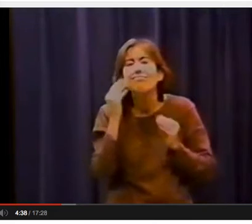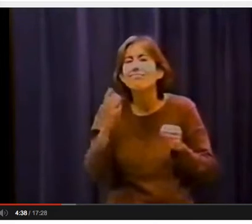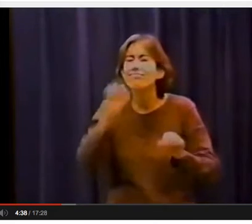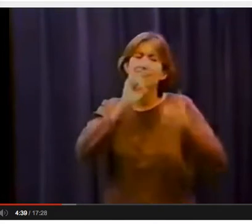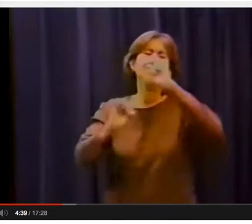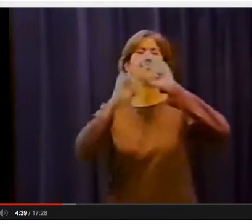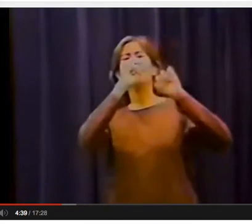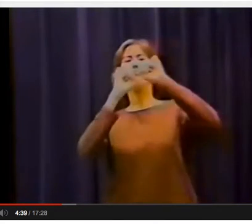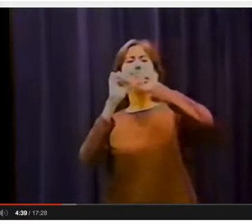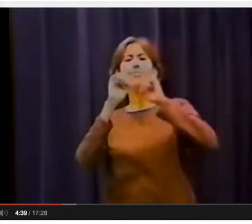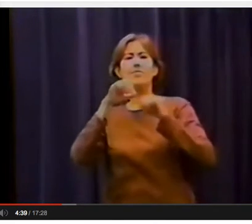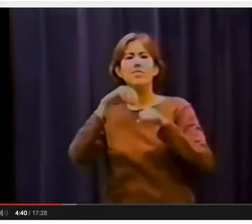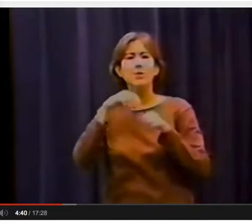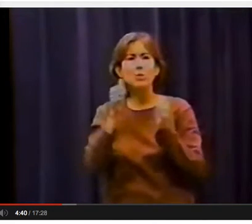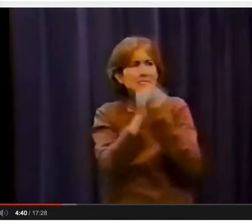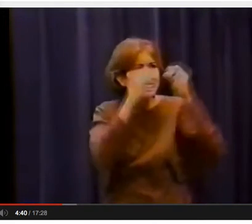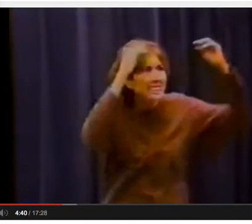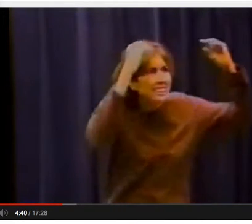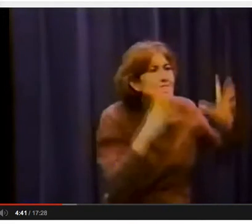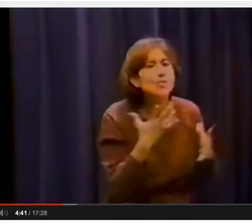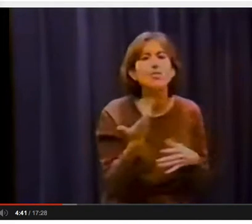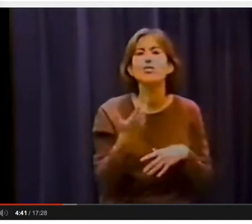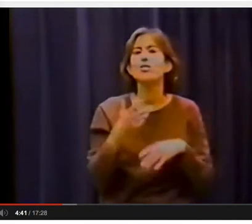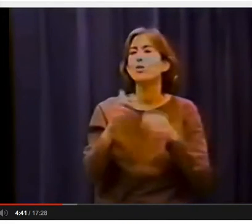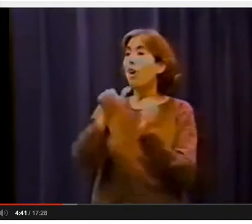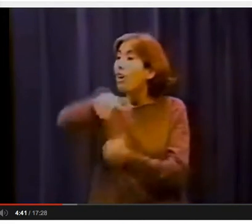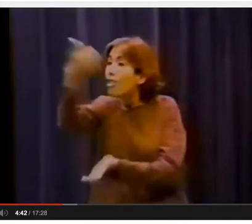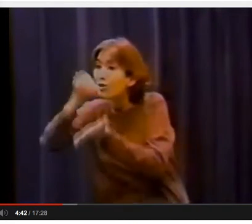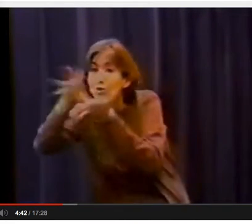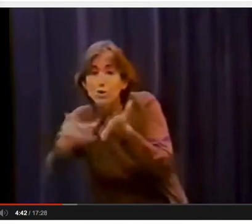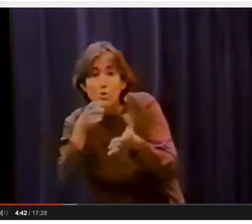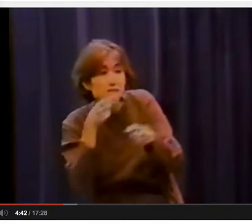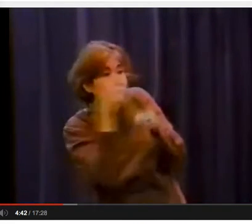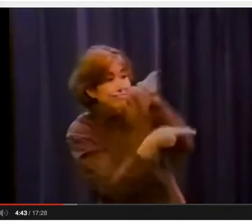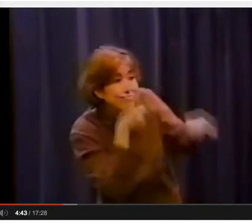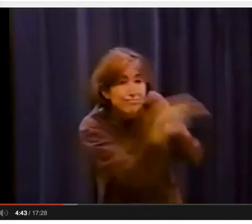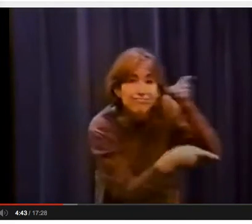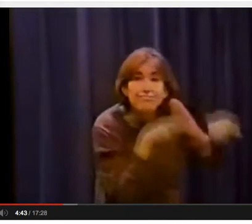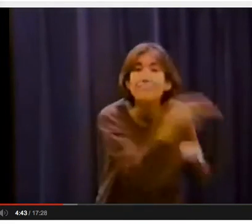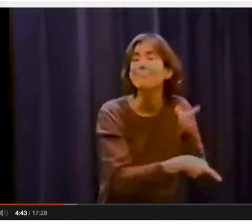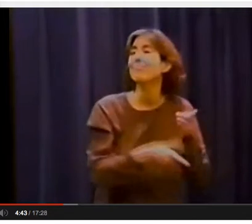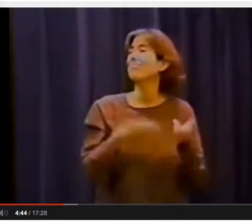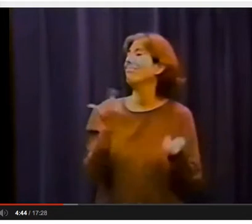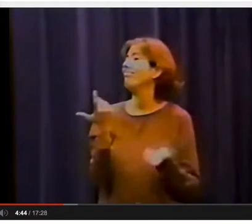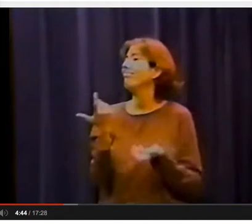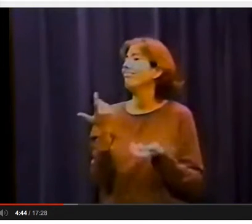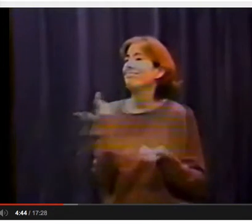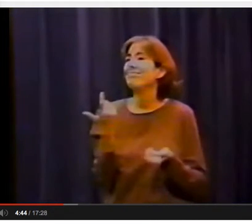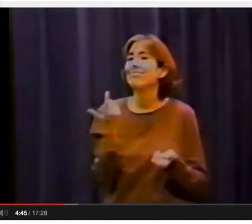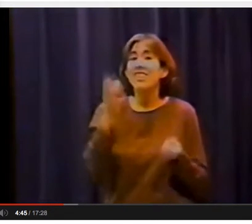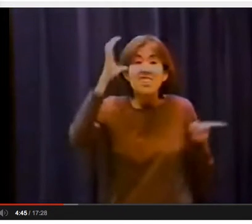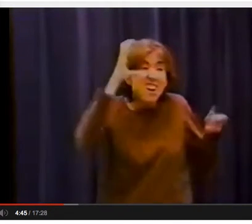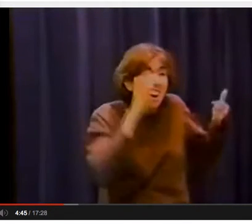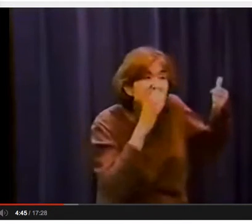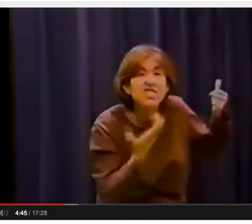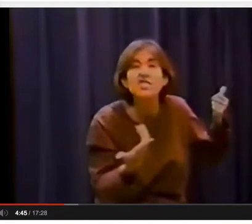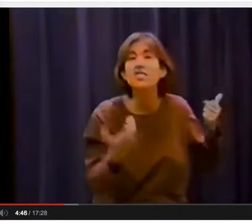safe space for where they can share their experiences or their burdens. If students are picking on them,